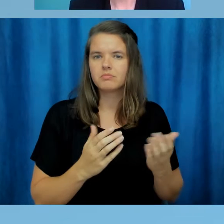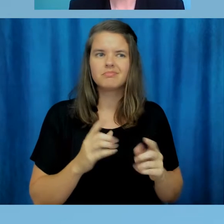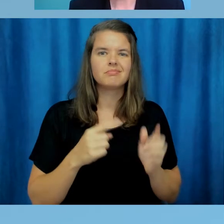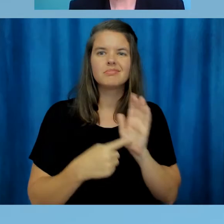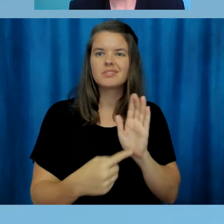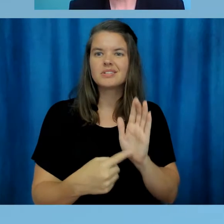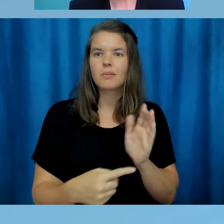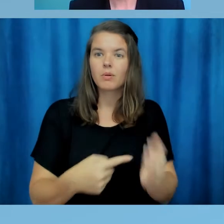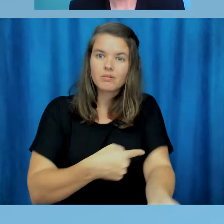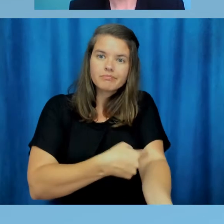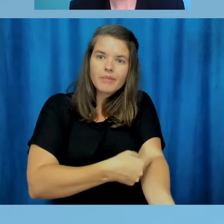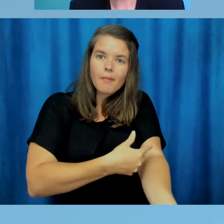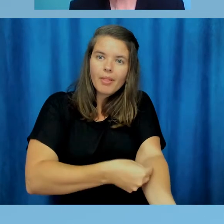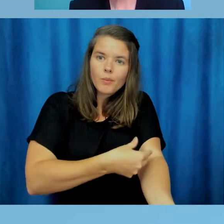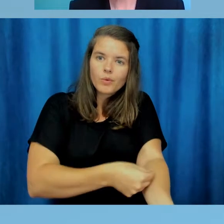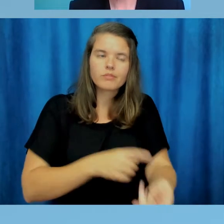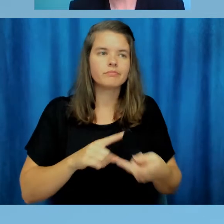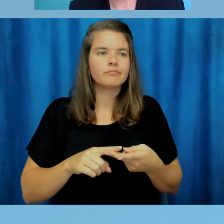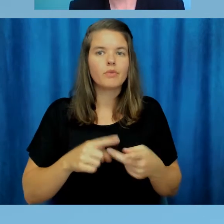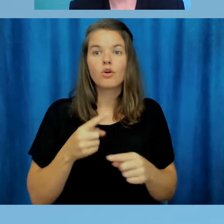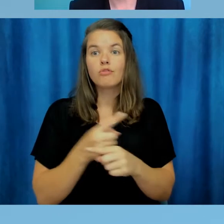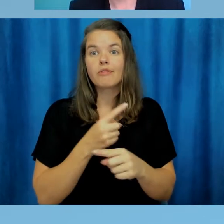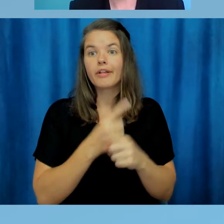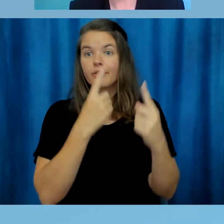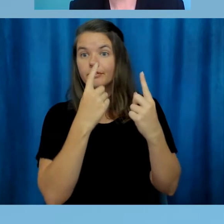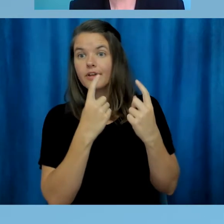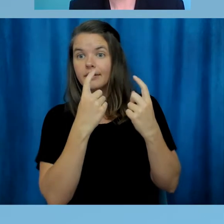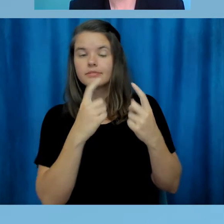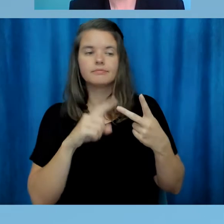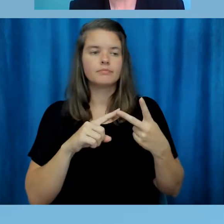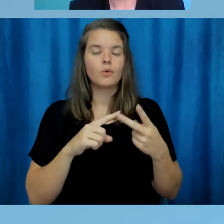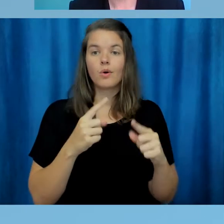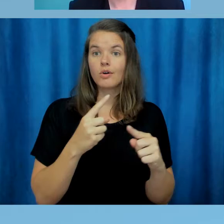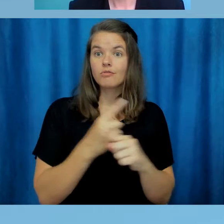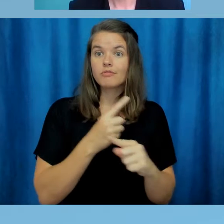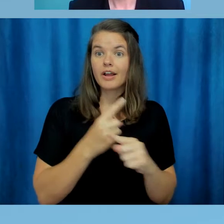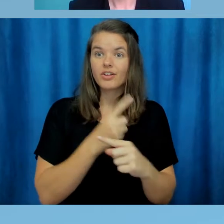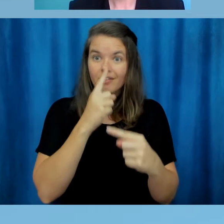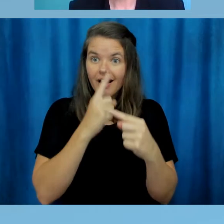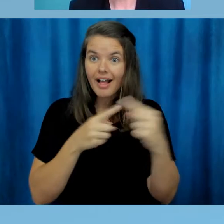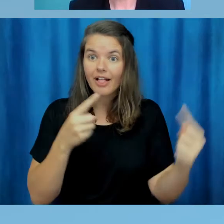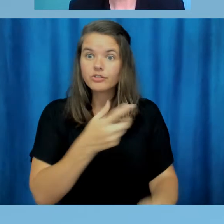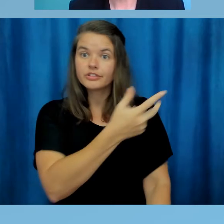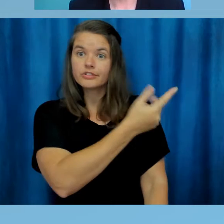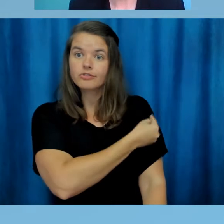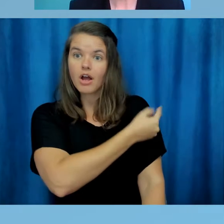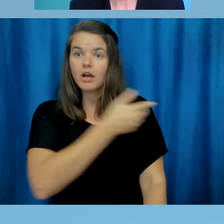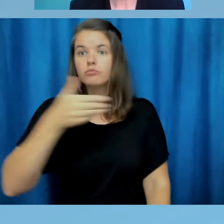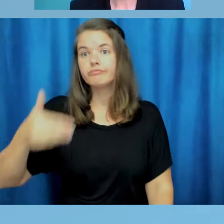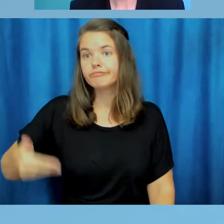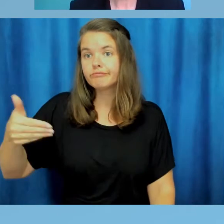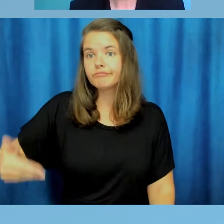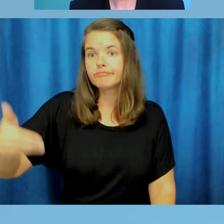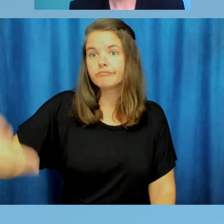when blood is drawn for routine tests or if someone is getting a regular allergy